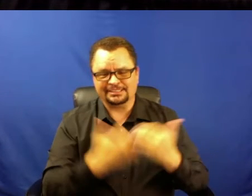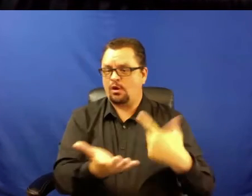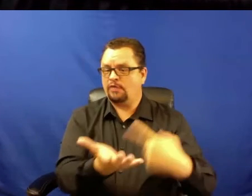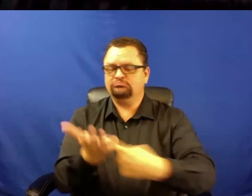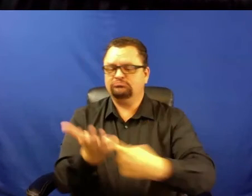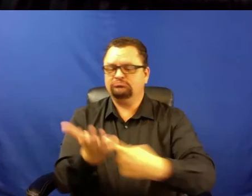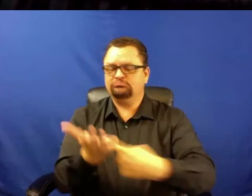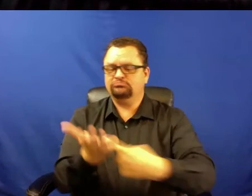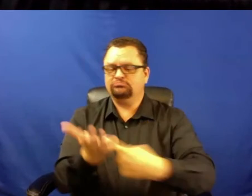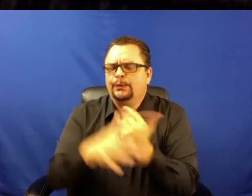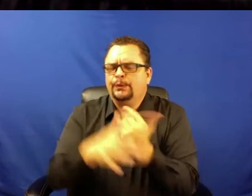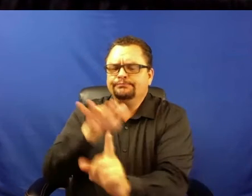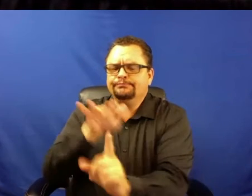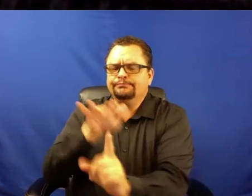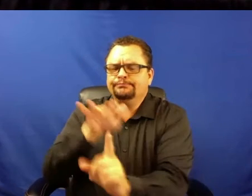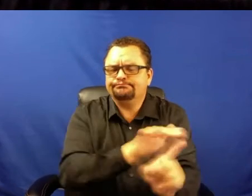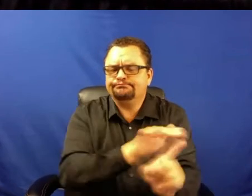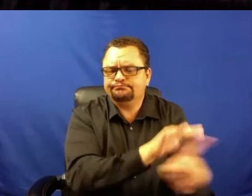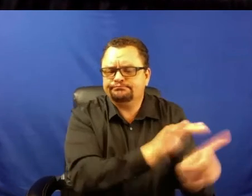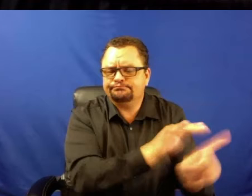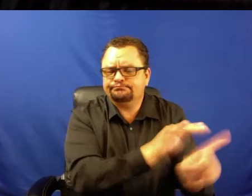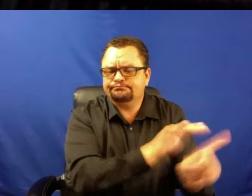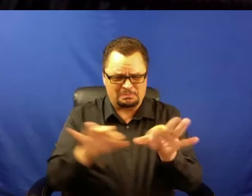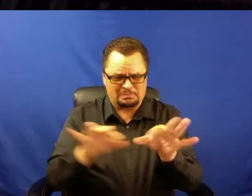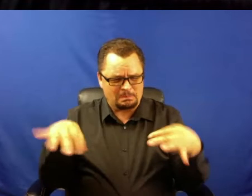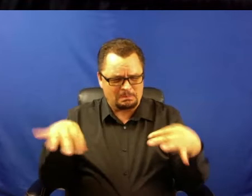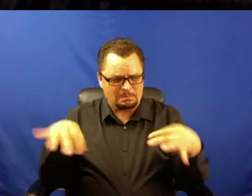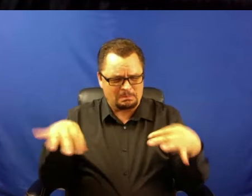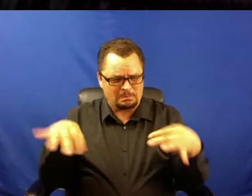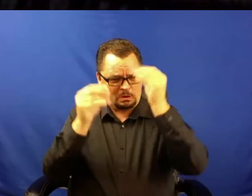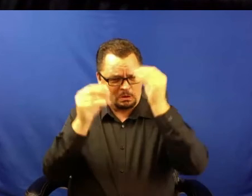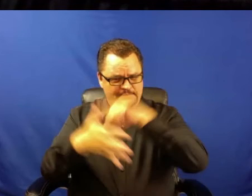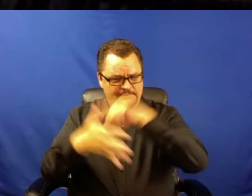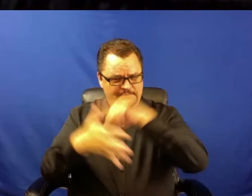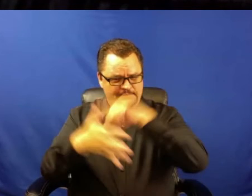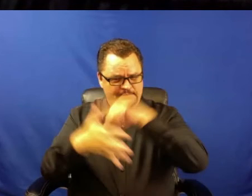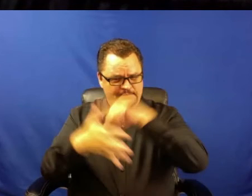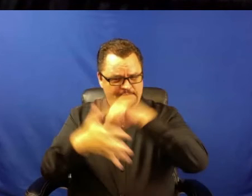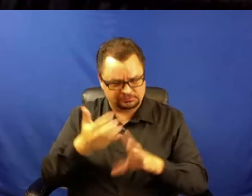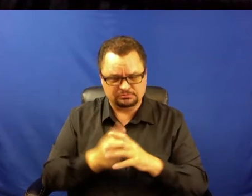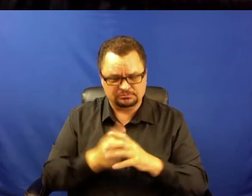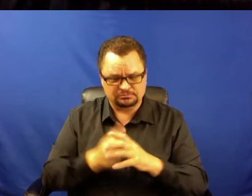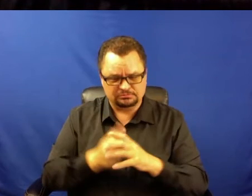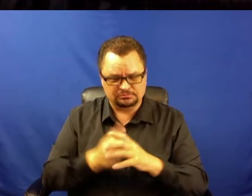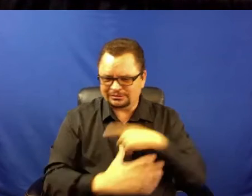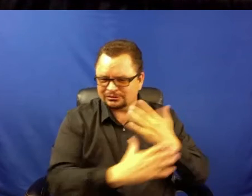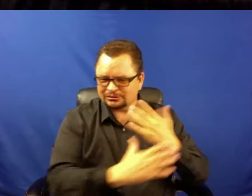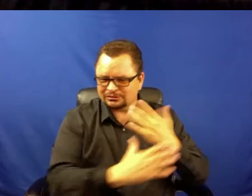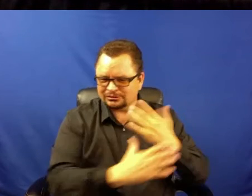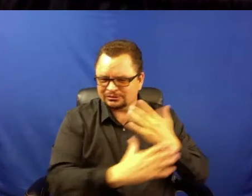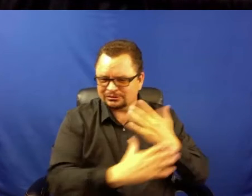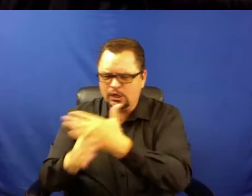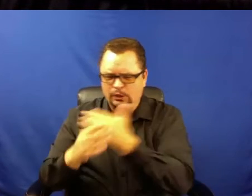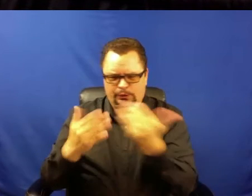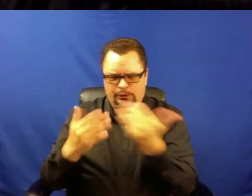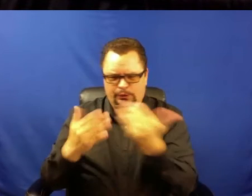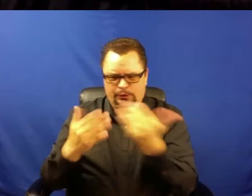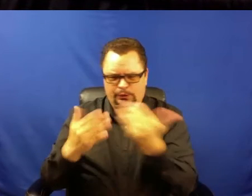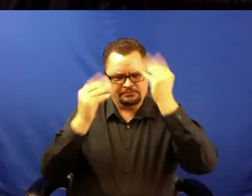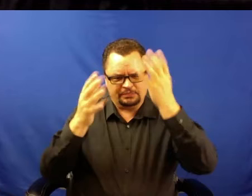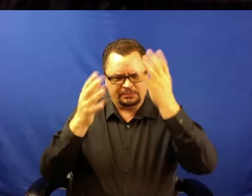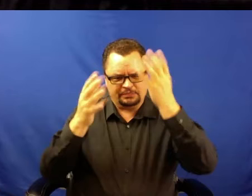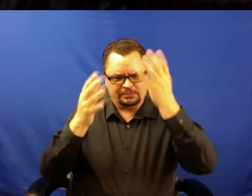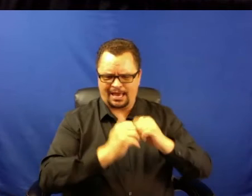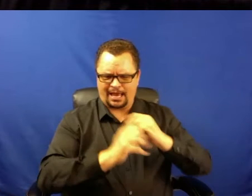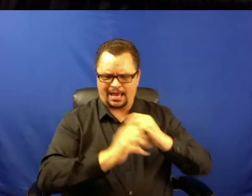we share what's new, preventative actions that are impacting our community. We continually talk about all of the